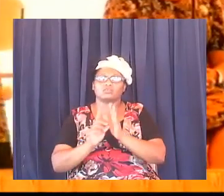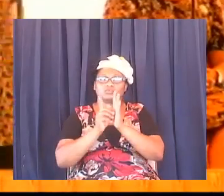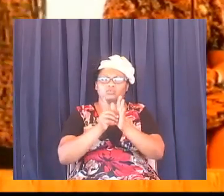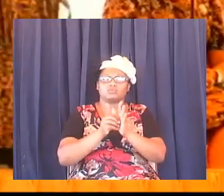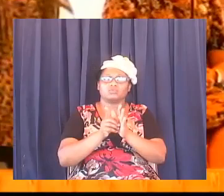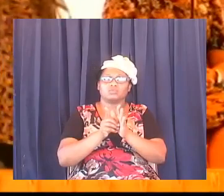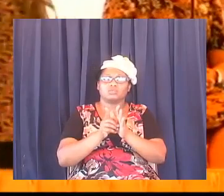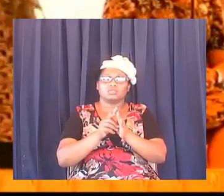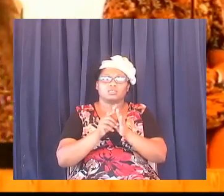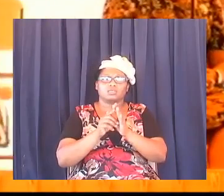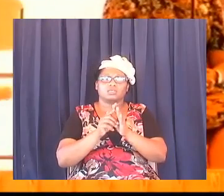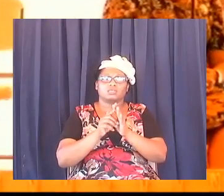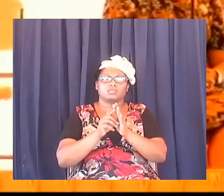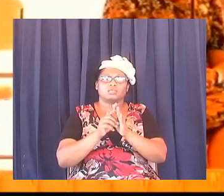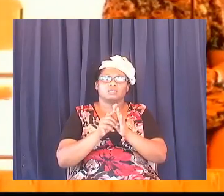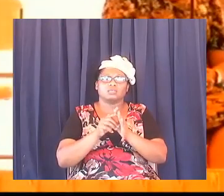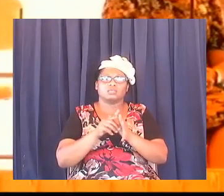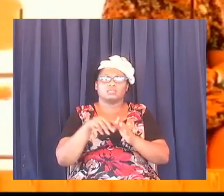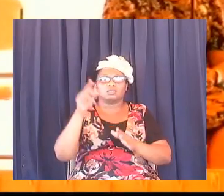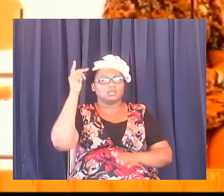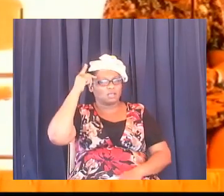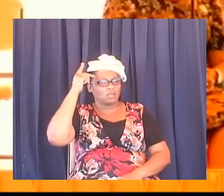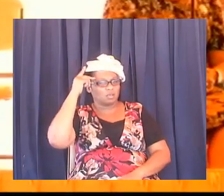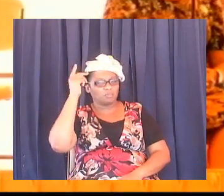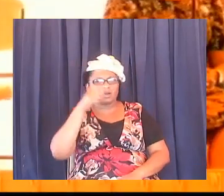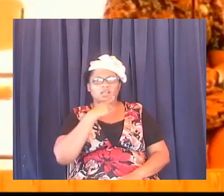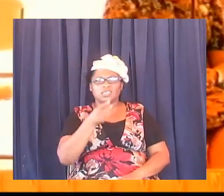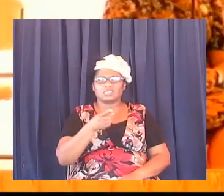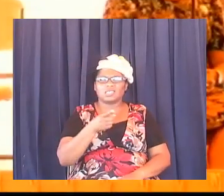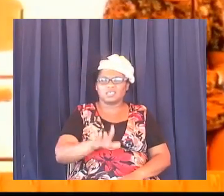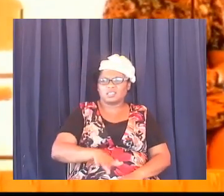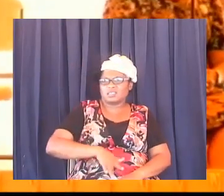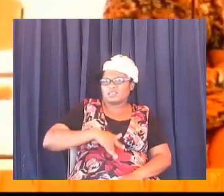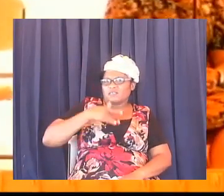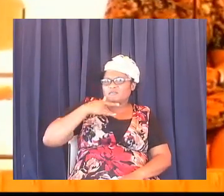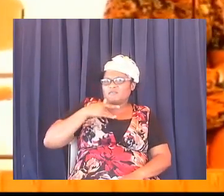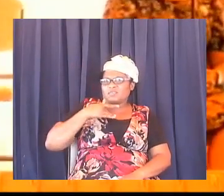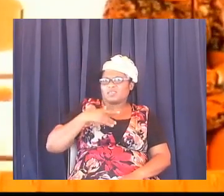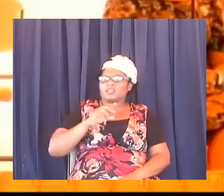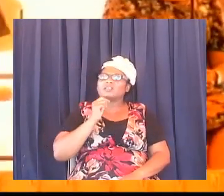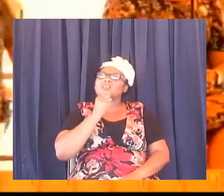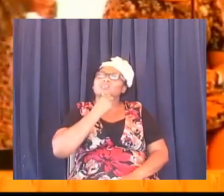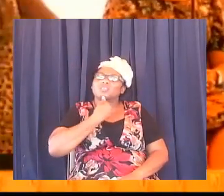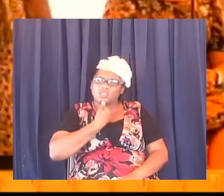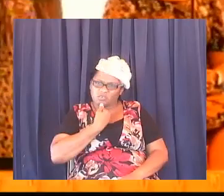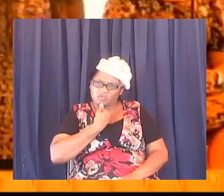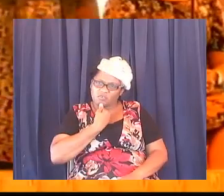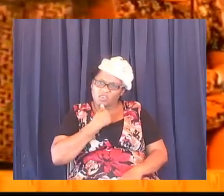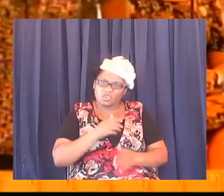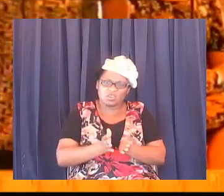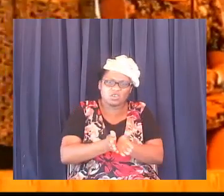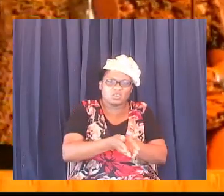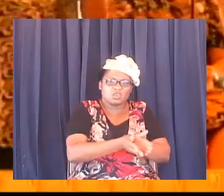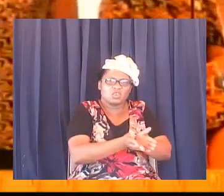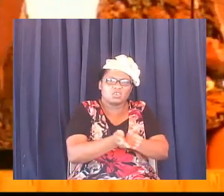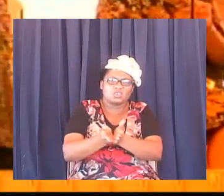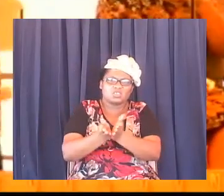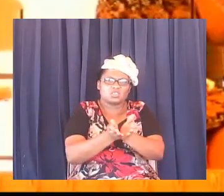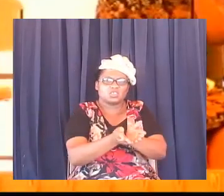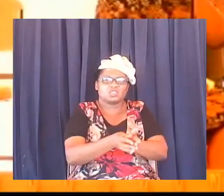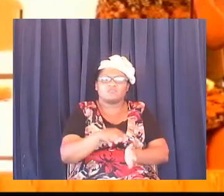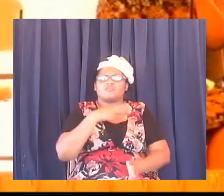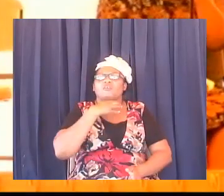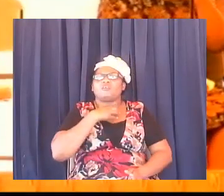Paul felt it. You know, he said in off, oh God, I suffer shipwreck. I am hungry